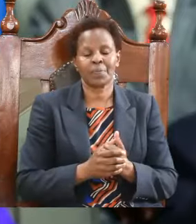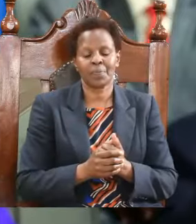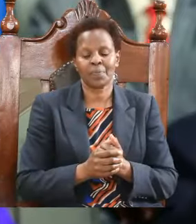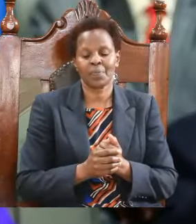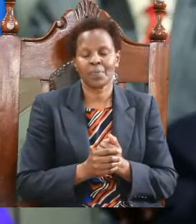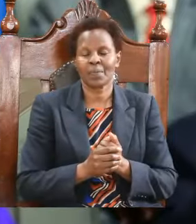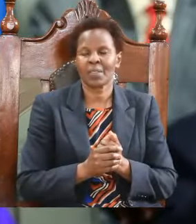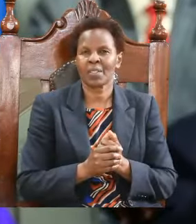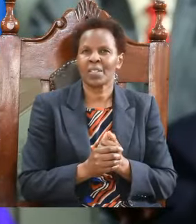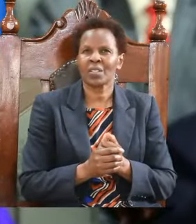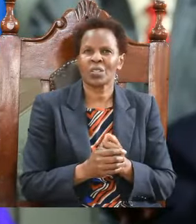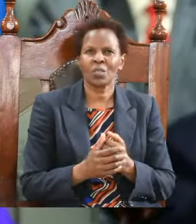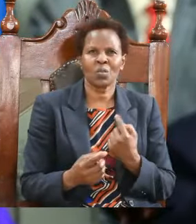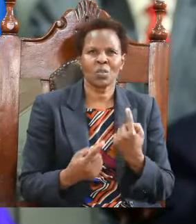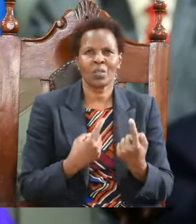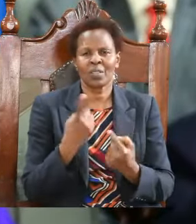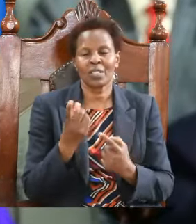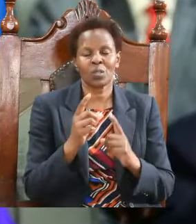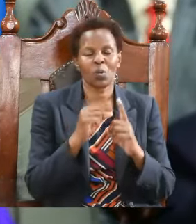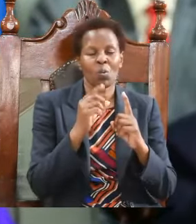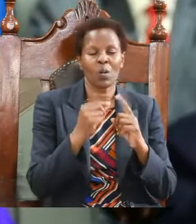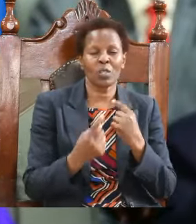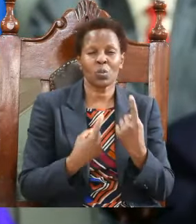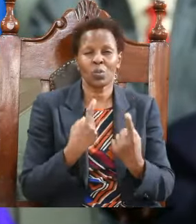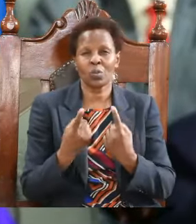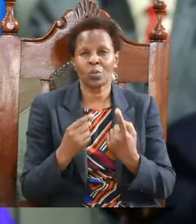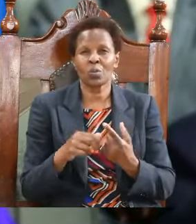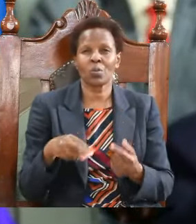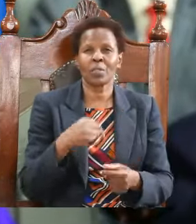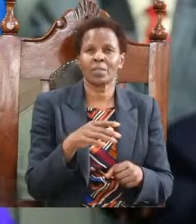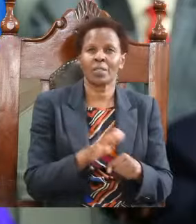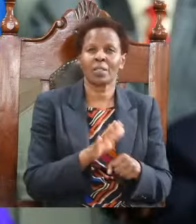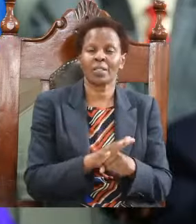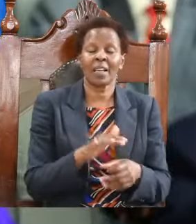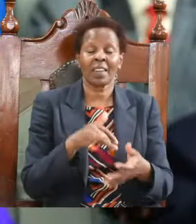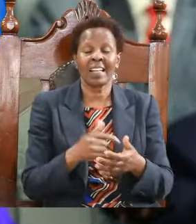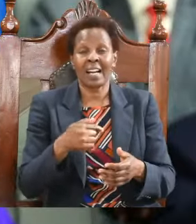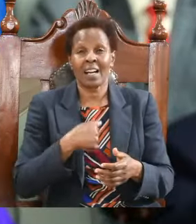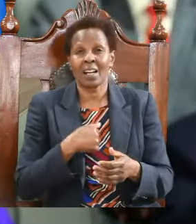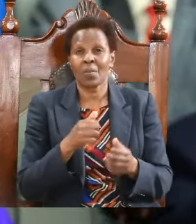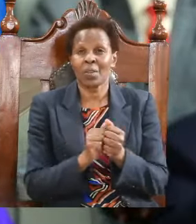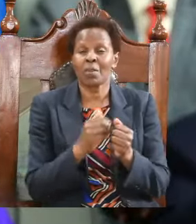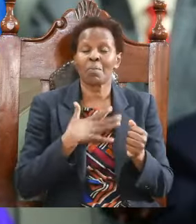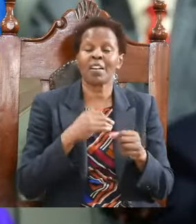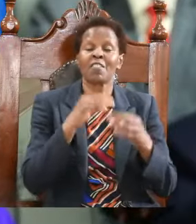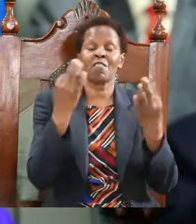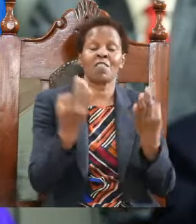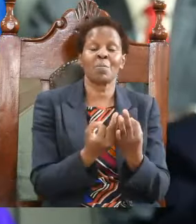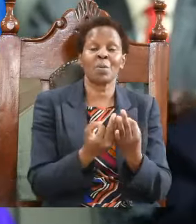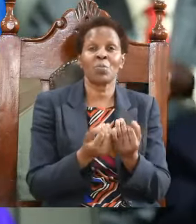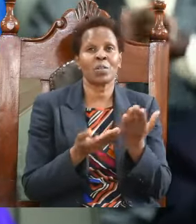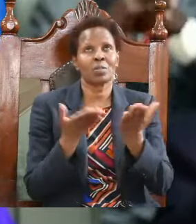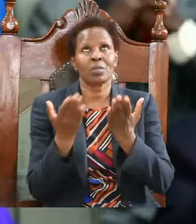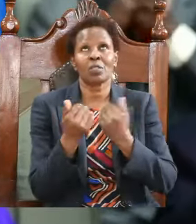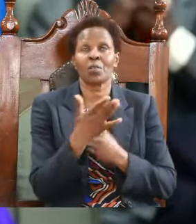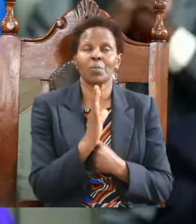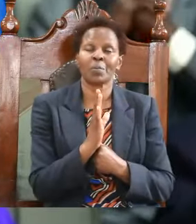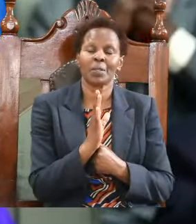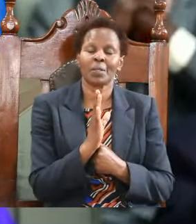It has been speaking to us, but I and my family will serve the